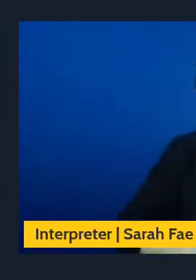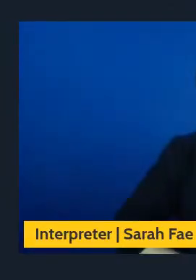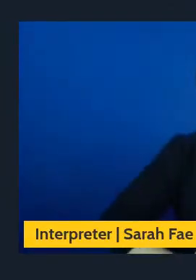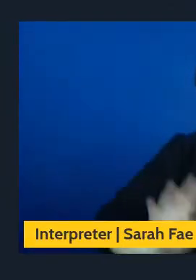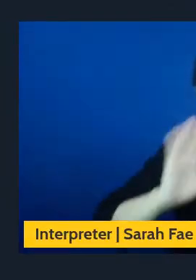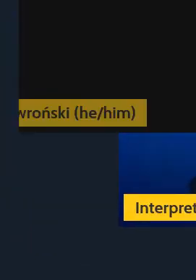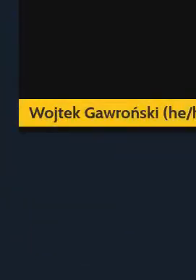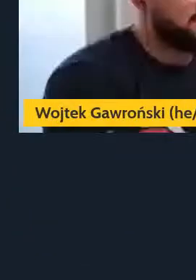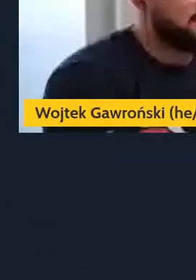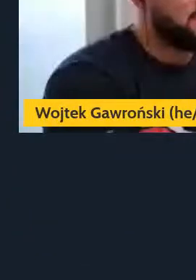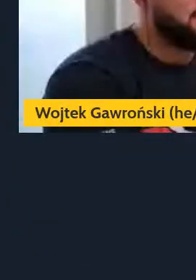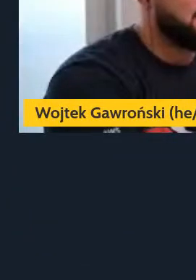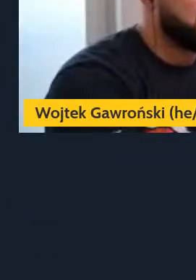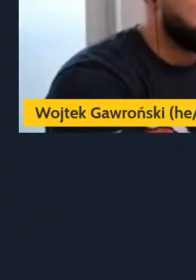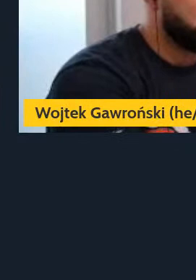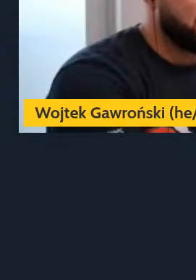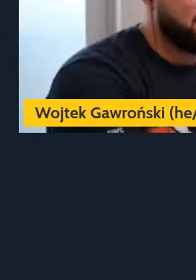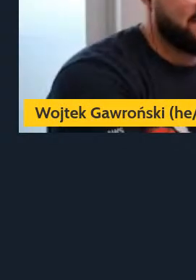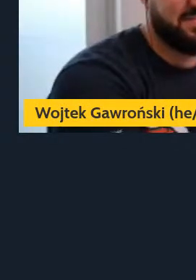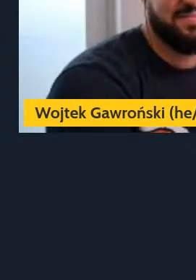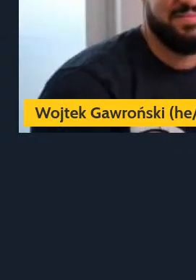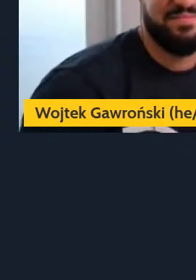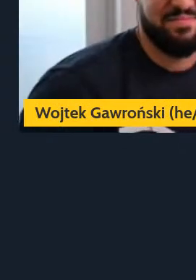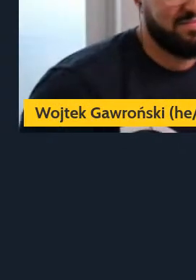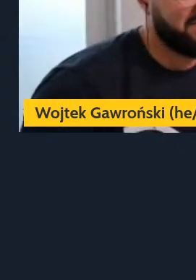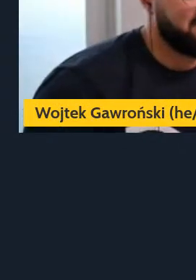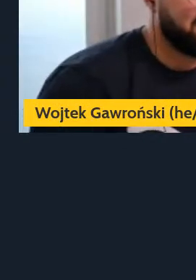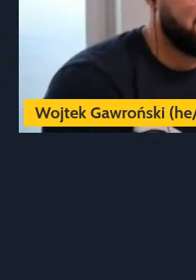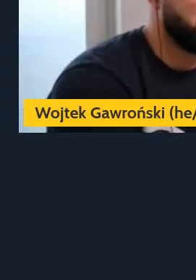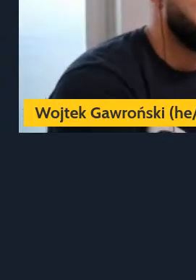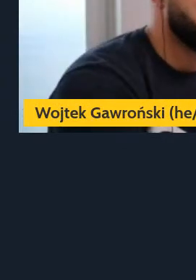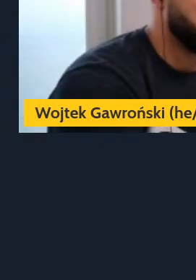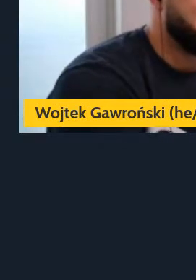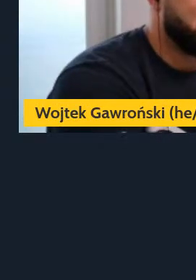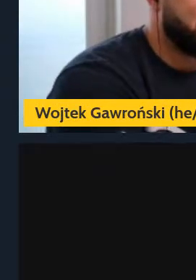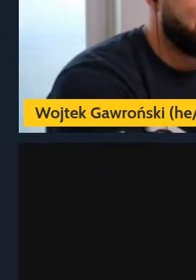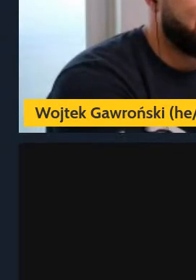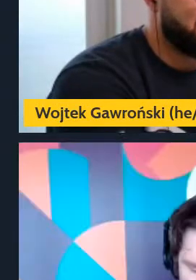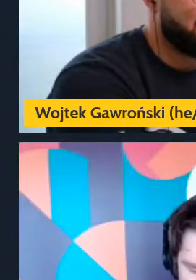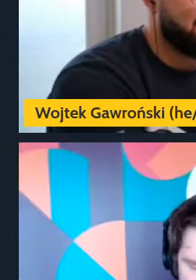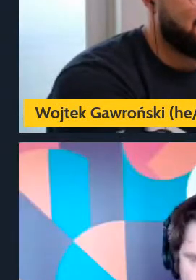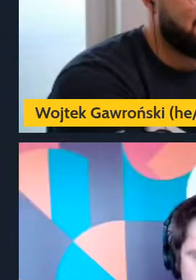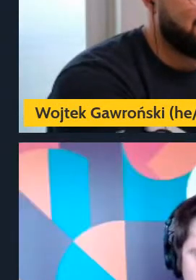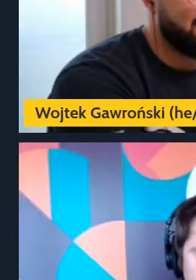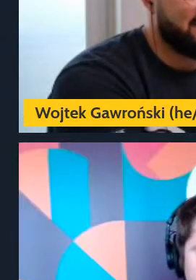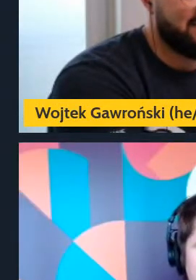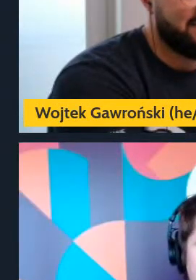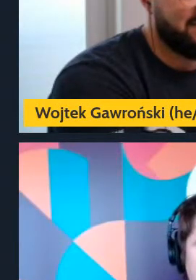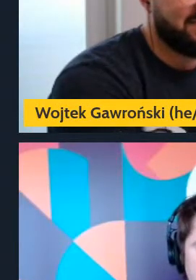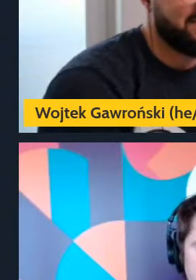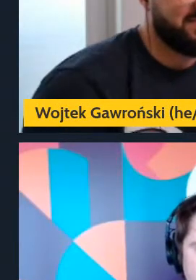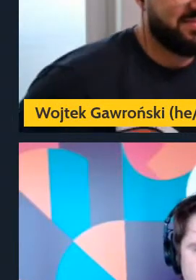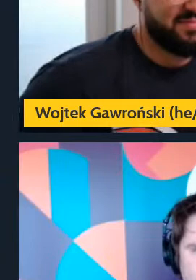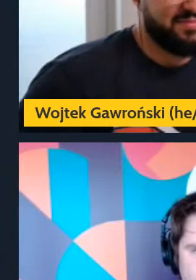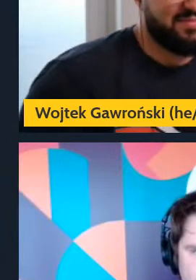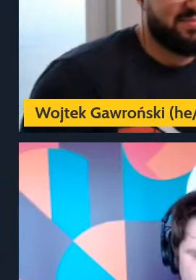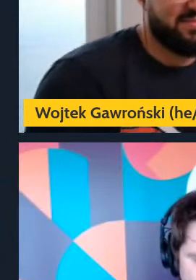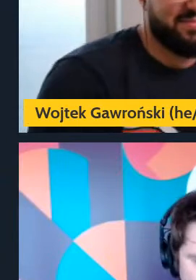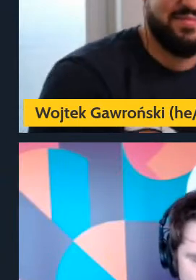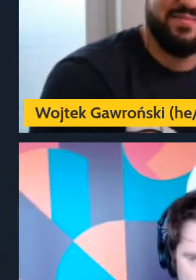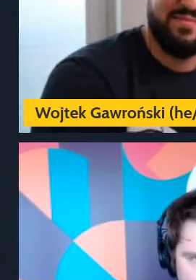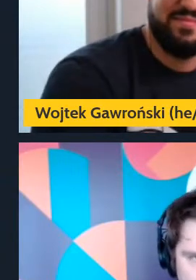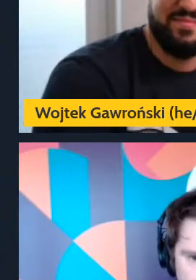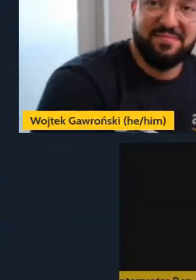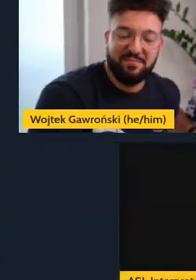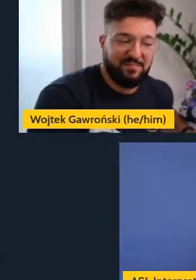Hi, welcome back. Thanks, Abhi, for the presentation. Thought it got cut out a bit abruptly. We'll have